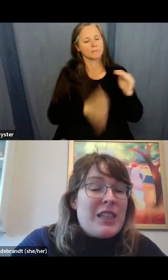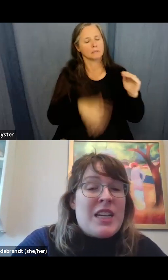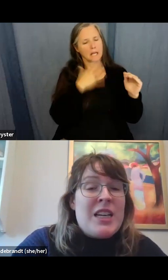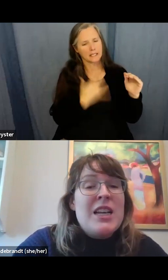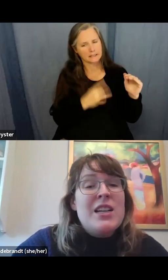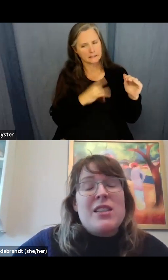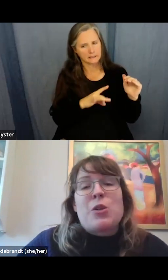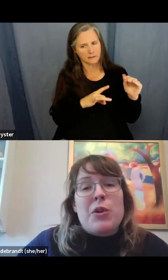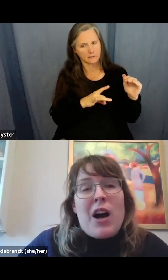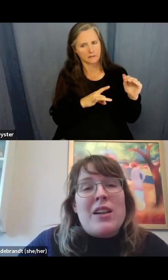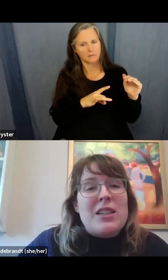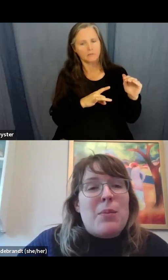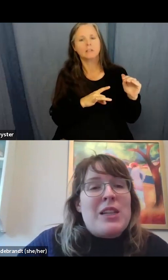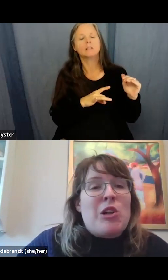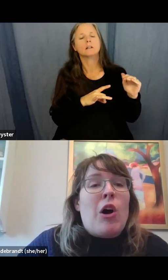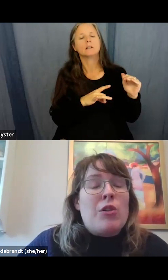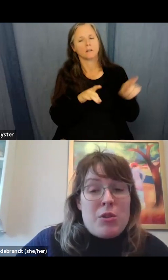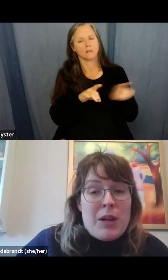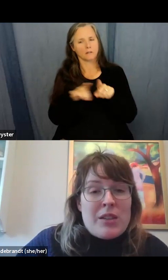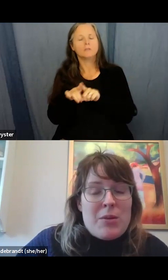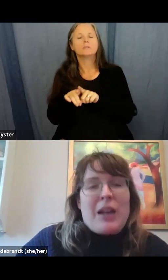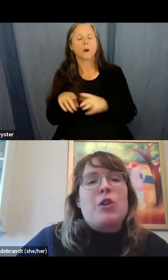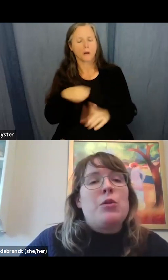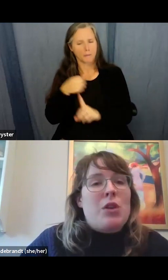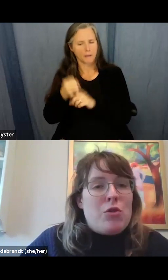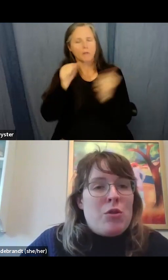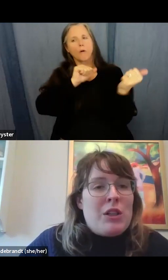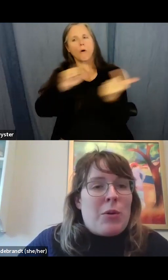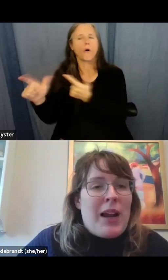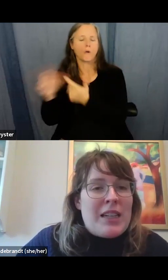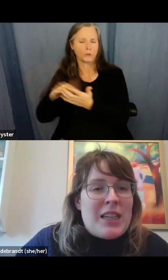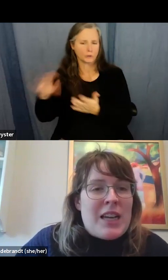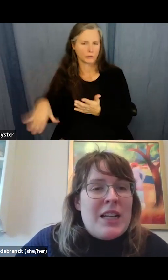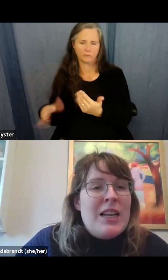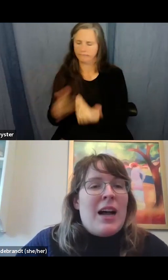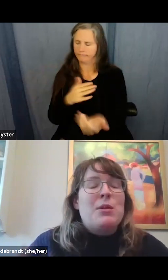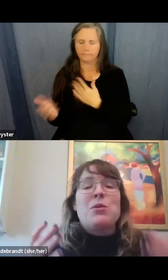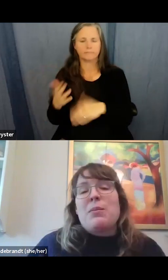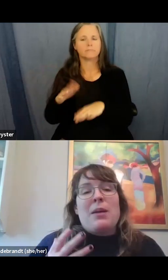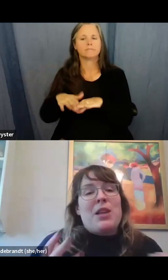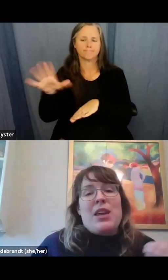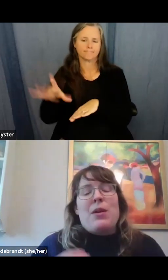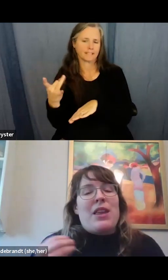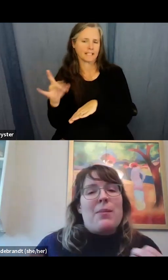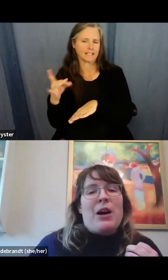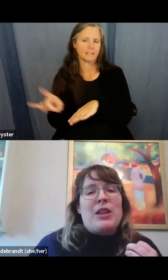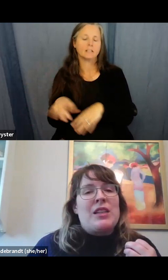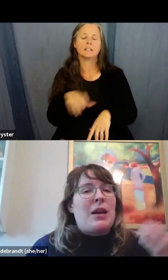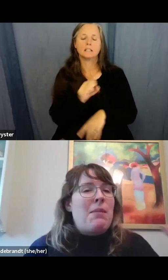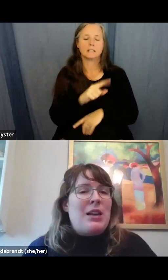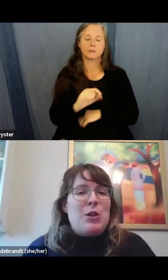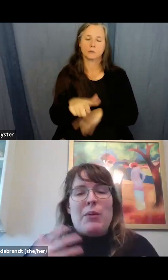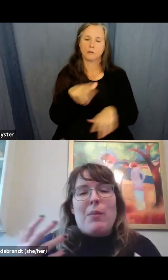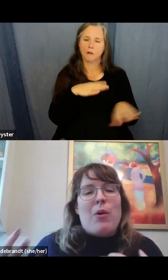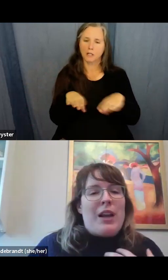age of 18. Sexual conduct applies to all students. So that includes our students who are 18. So sometimes I think we think about these